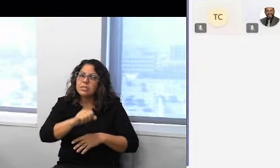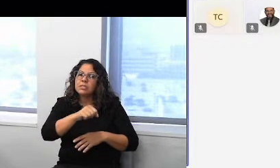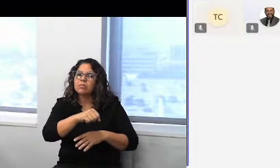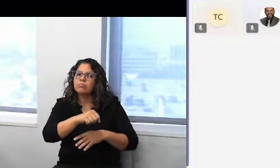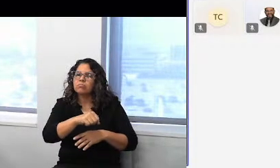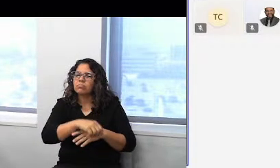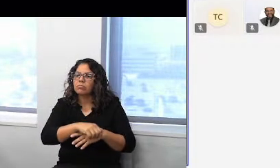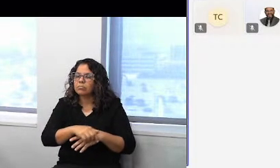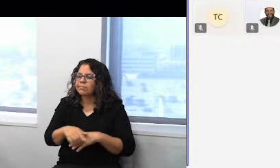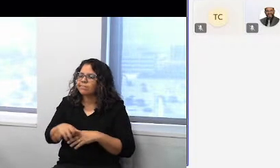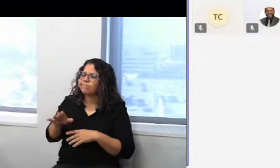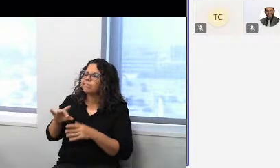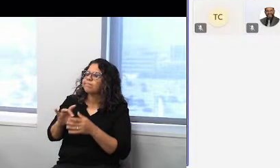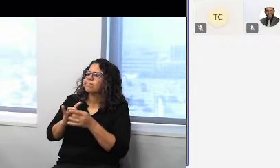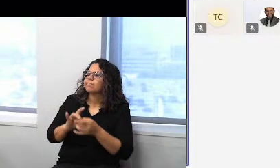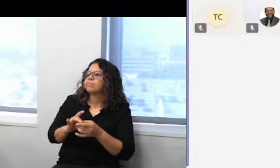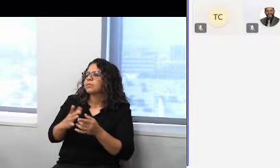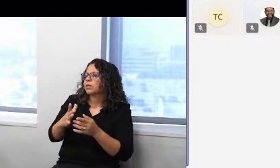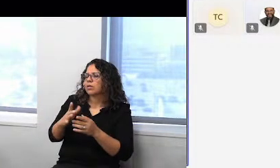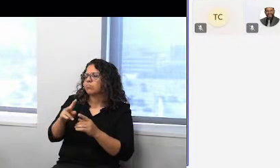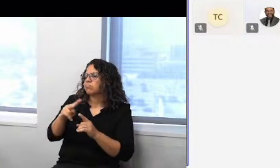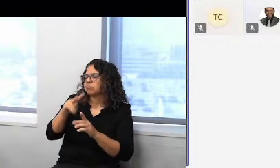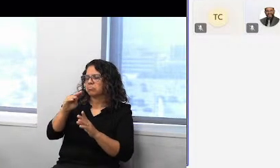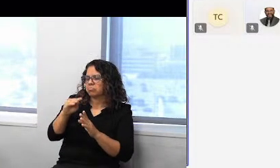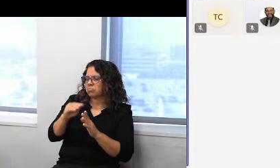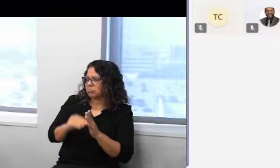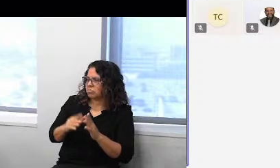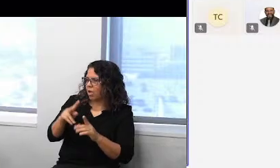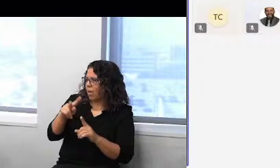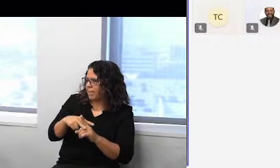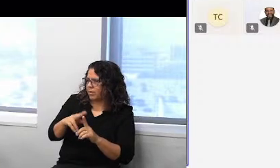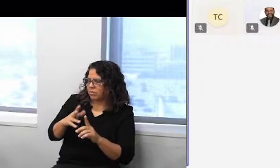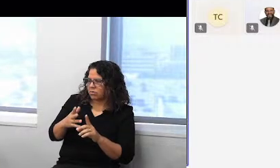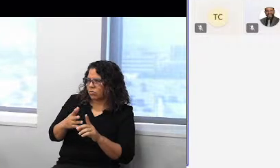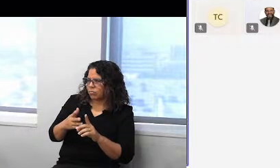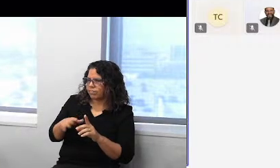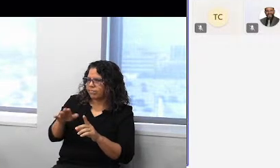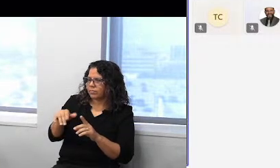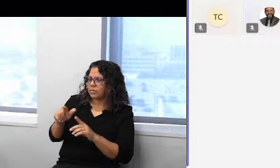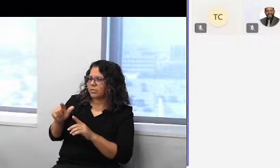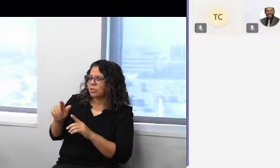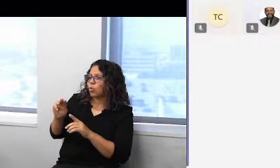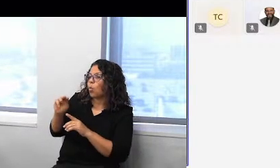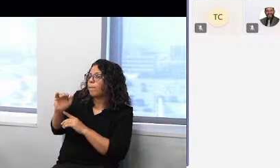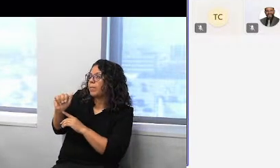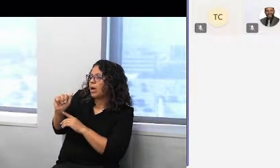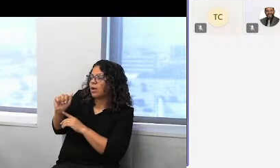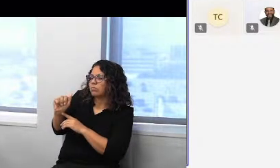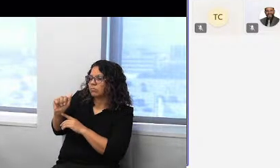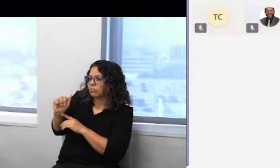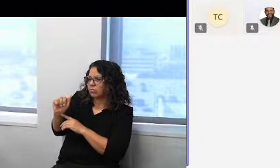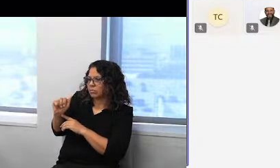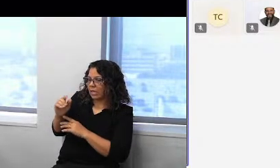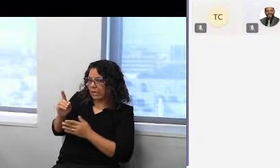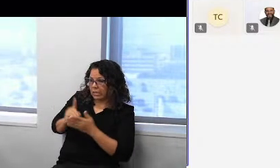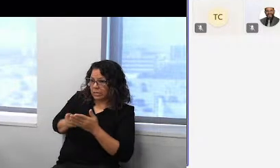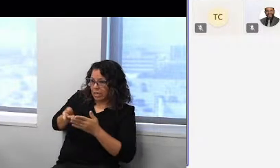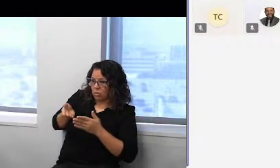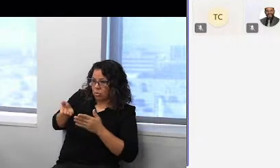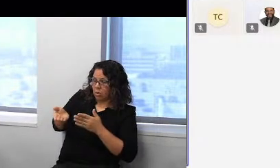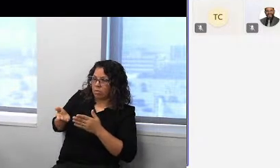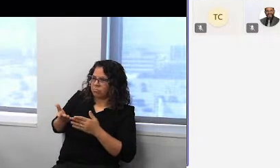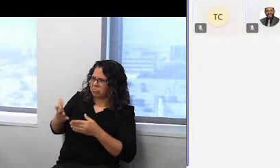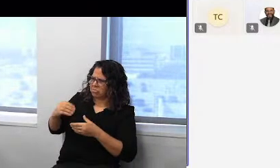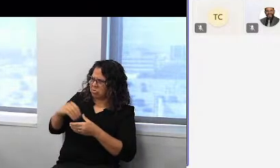The answer is yes. And has LUMA included in the Hobos design additional capacity or